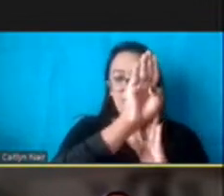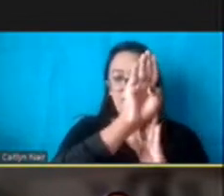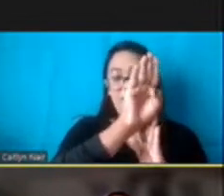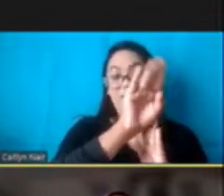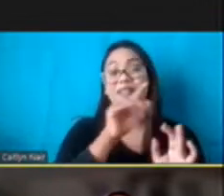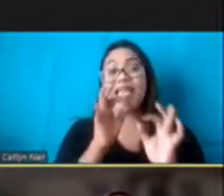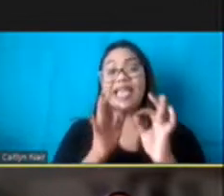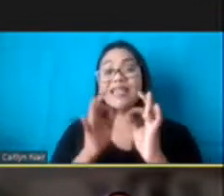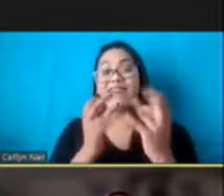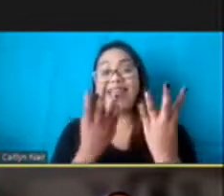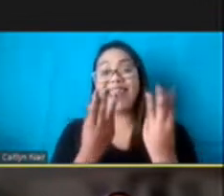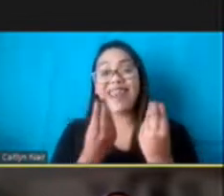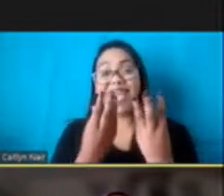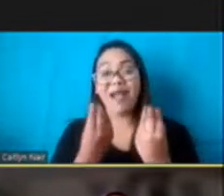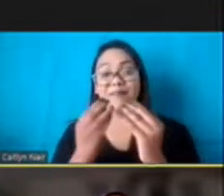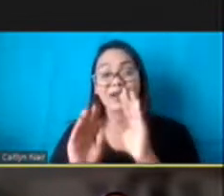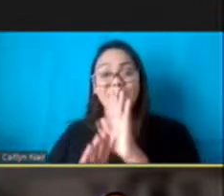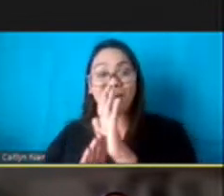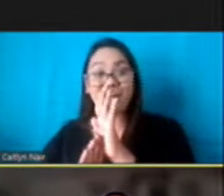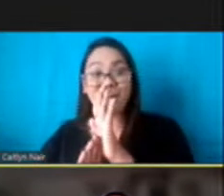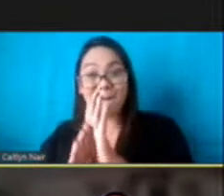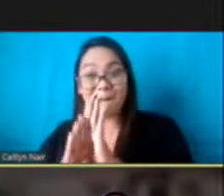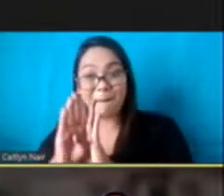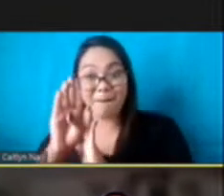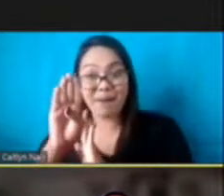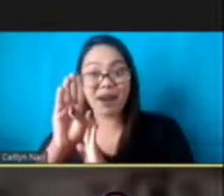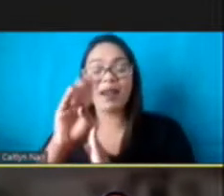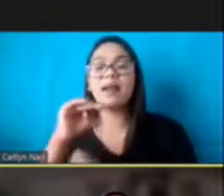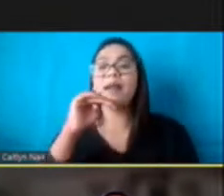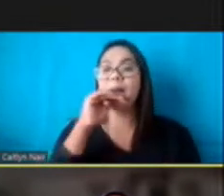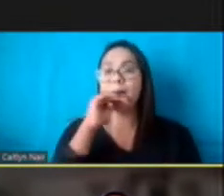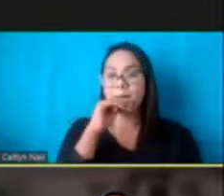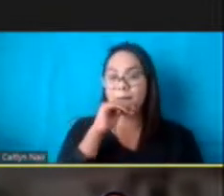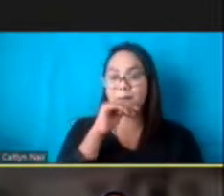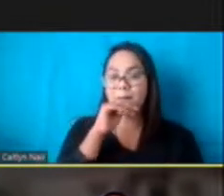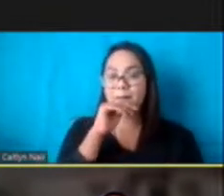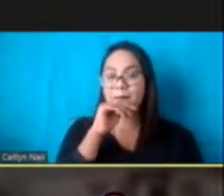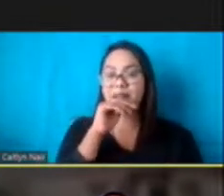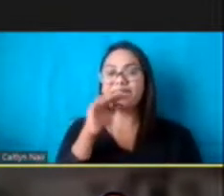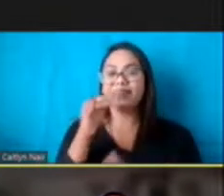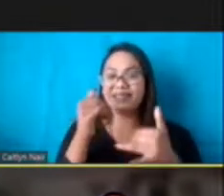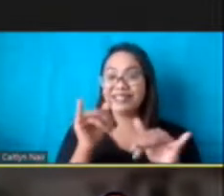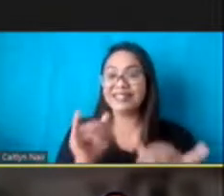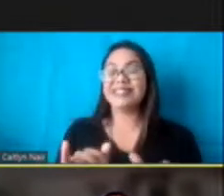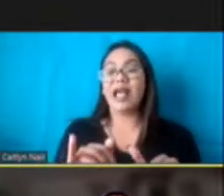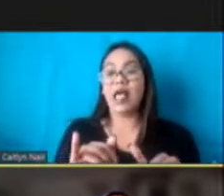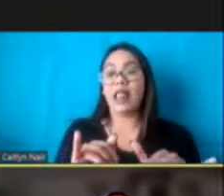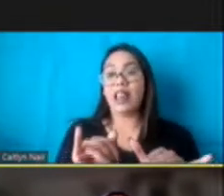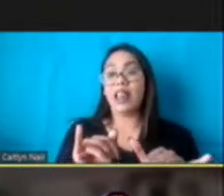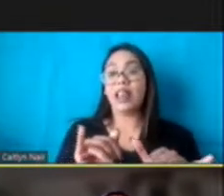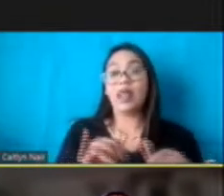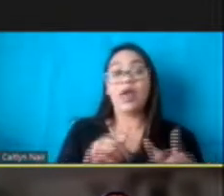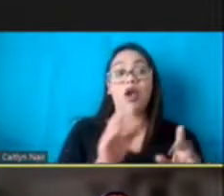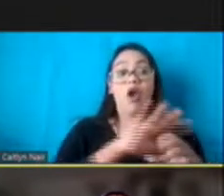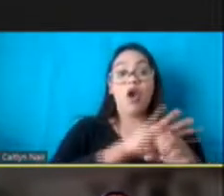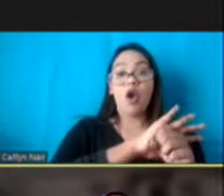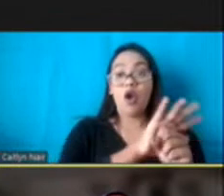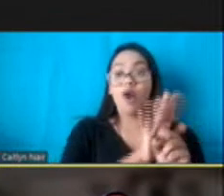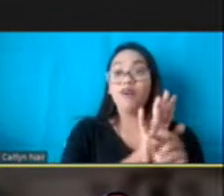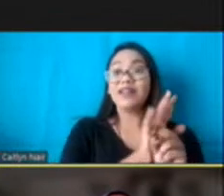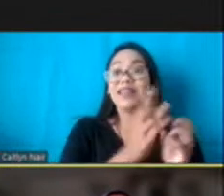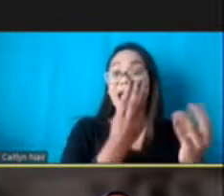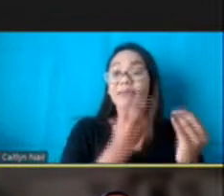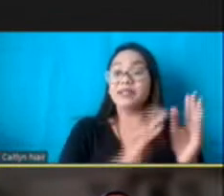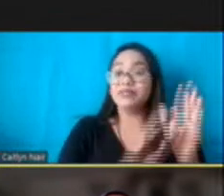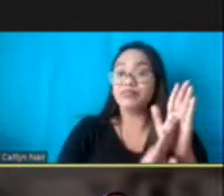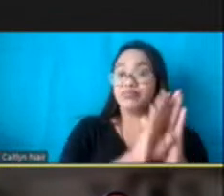even if there's lower proportion of cases admitted, there's still a very high rise in hospitalizations. And in terms of preparing our hospitals, we